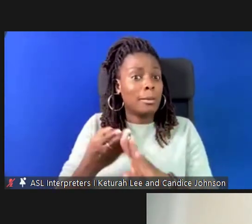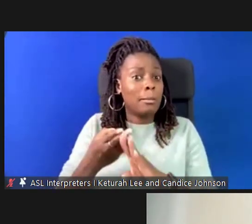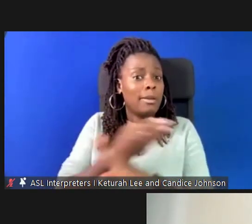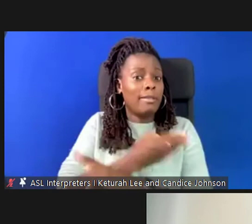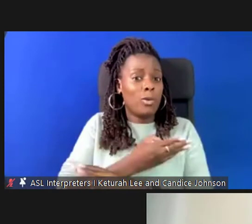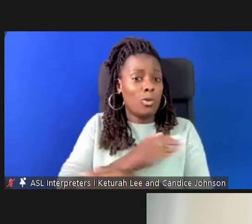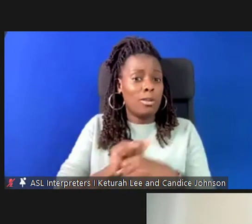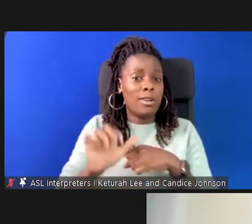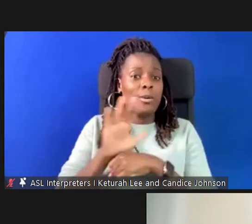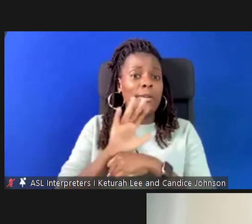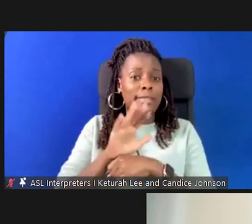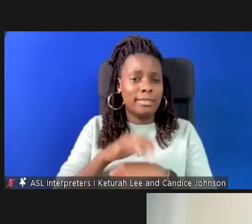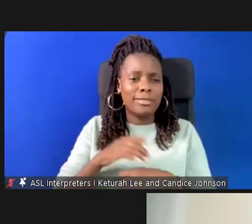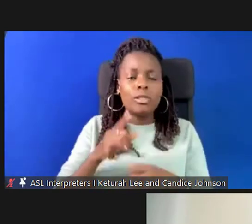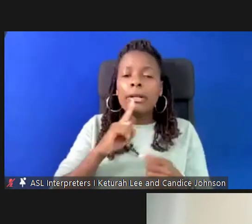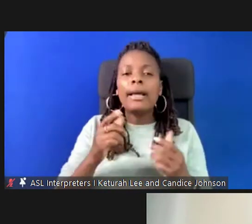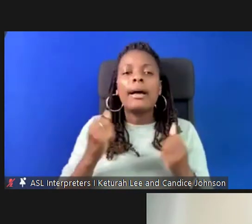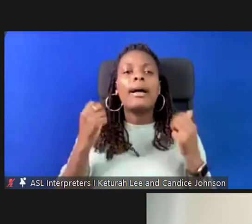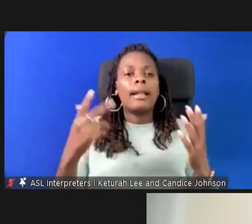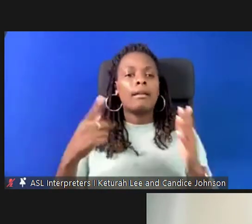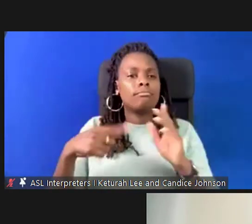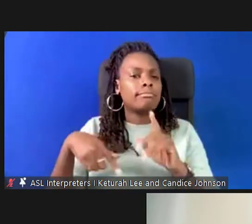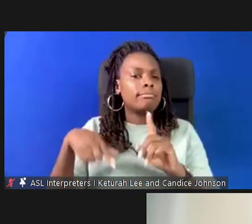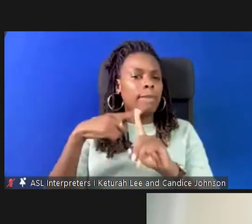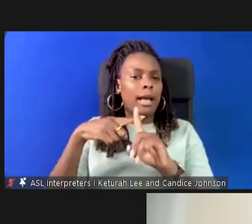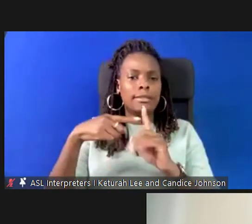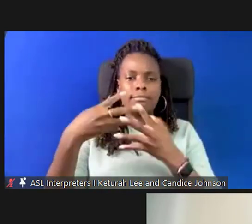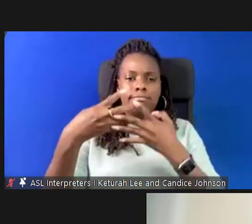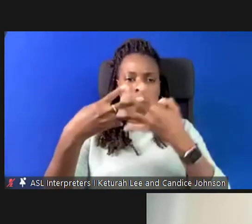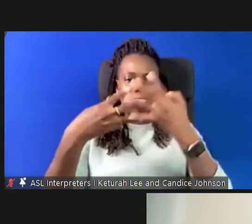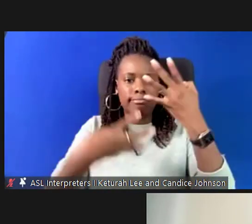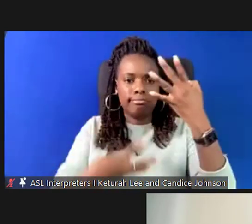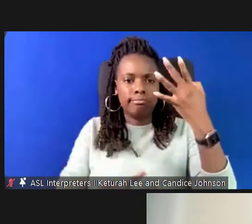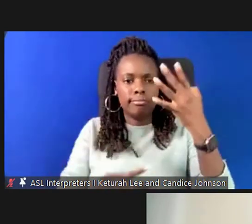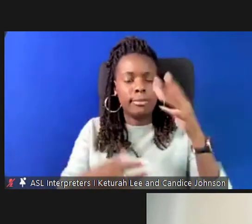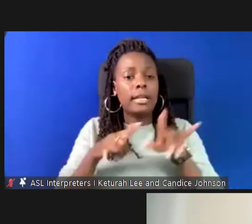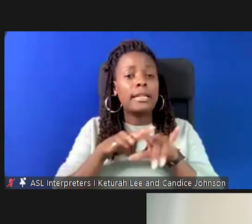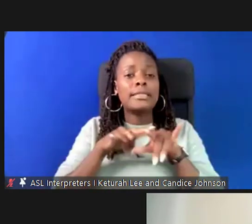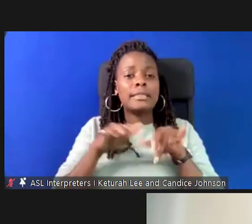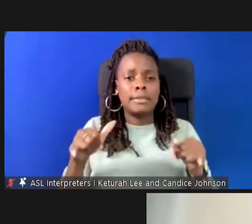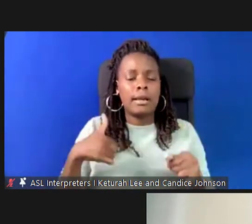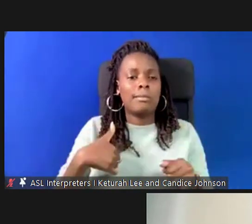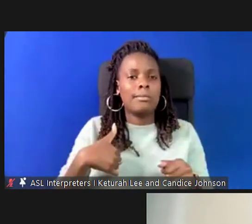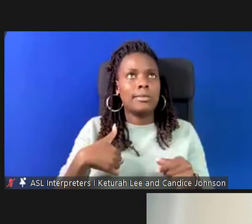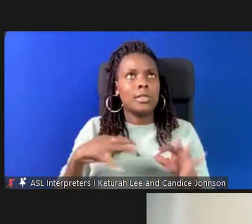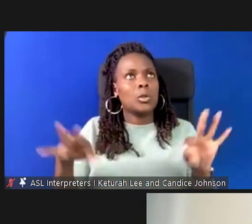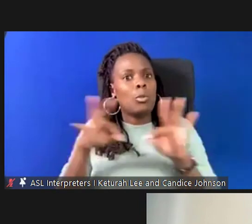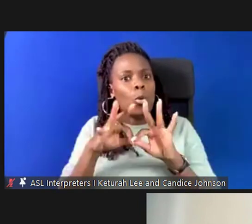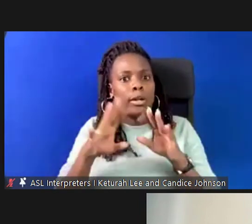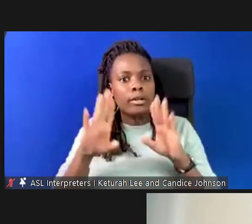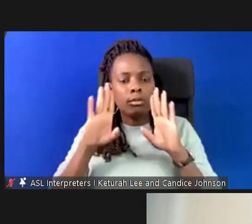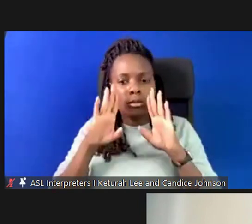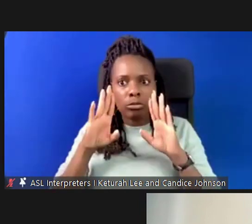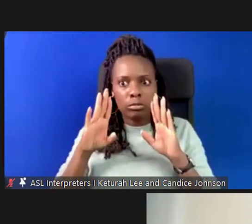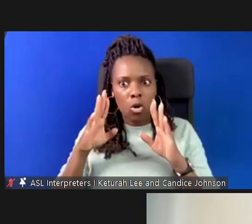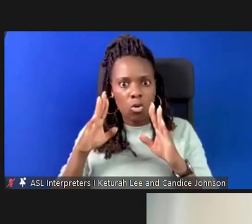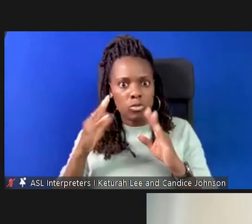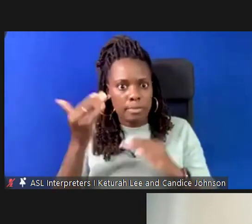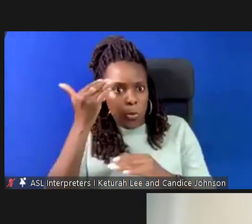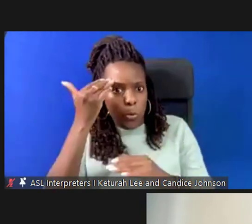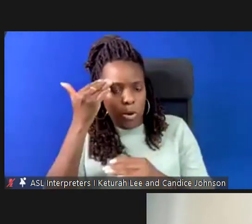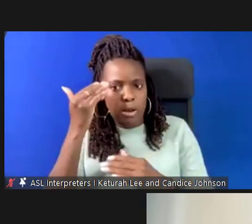there's a lot of positives that have occurred during the pandemic, but we need to be aware of who has not been doing well, and how can